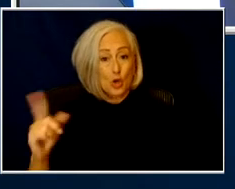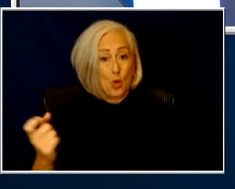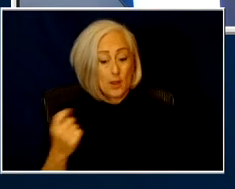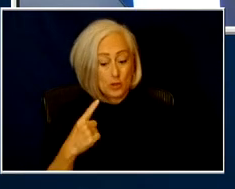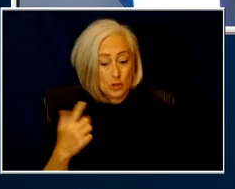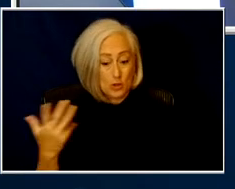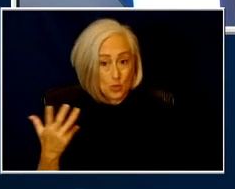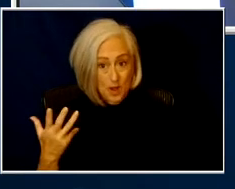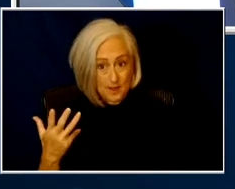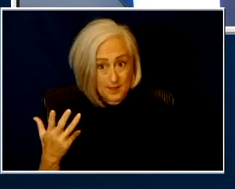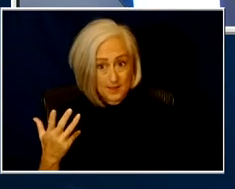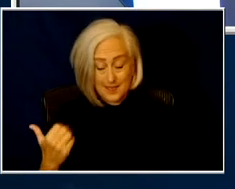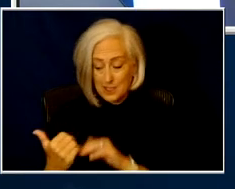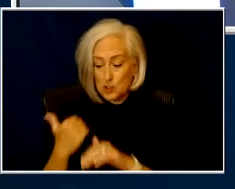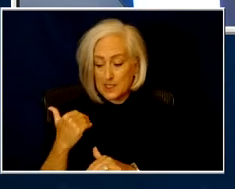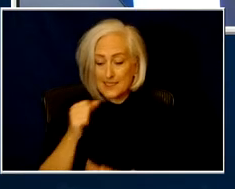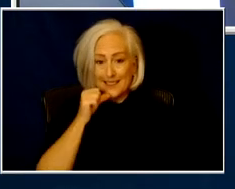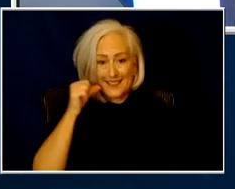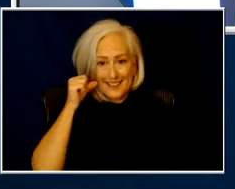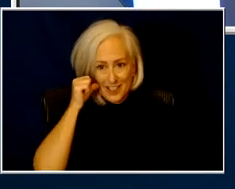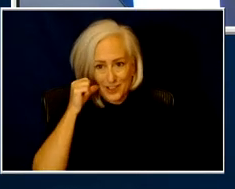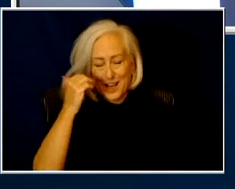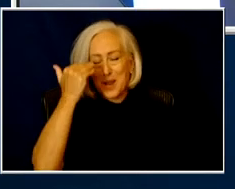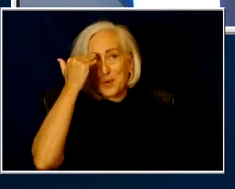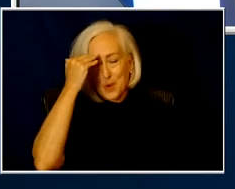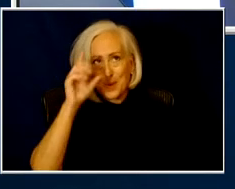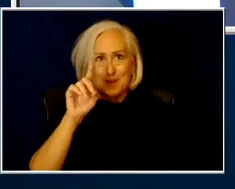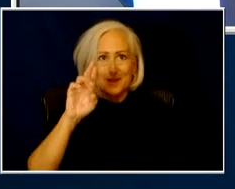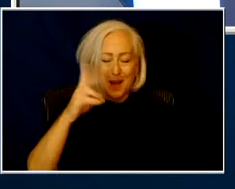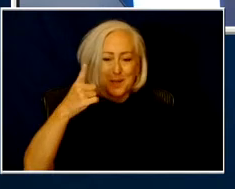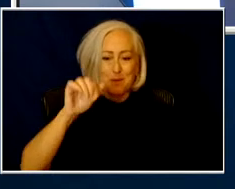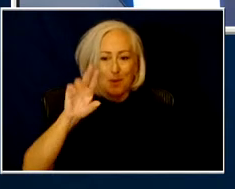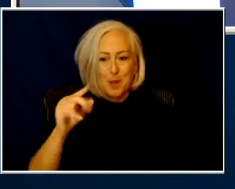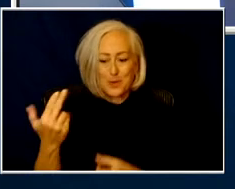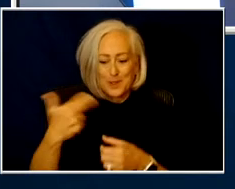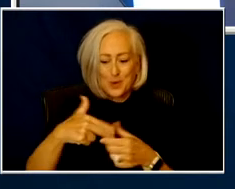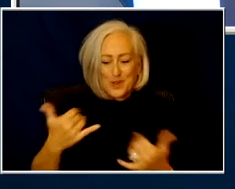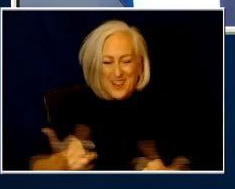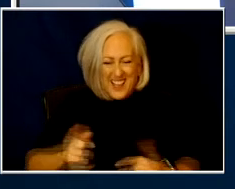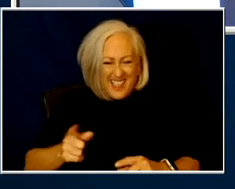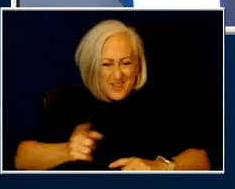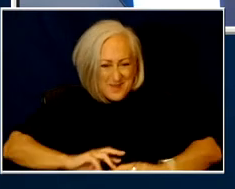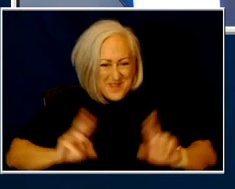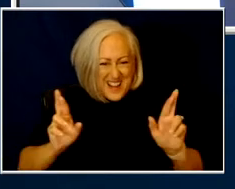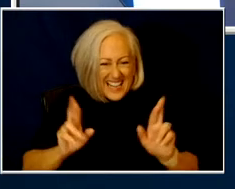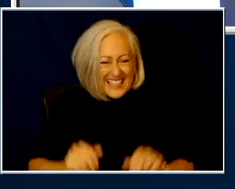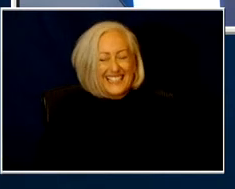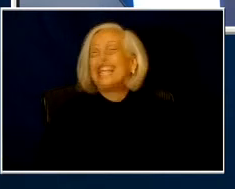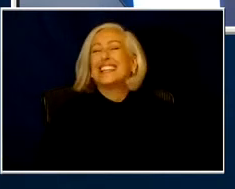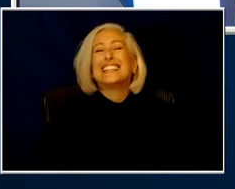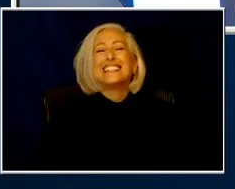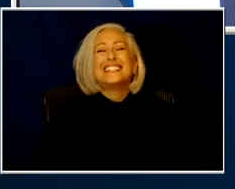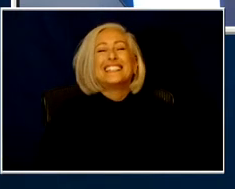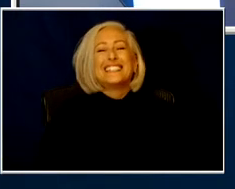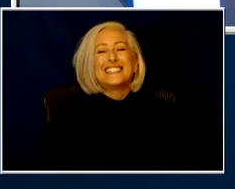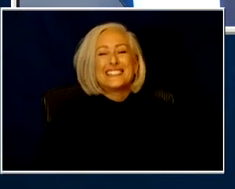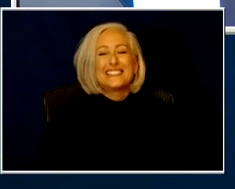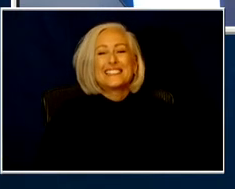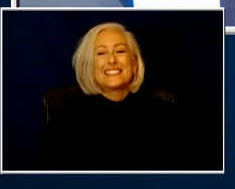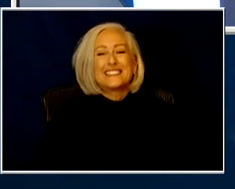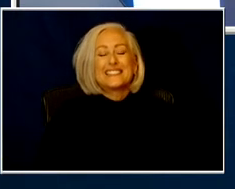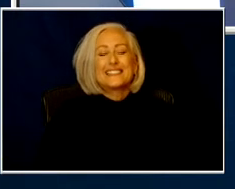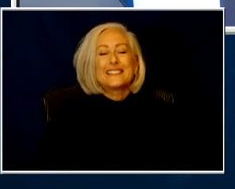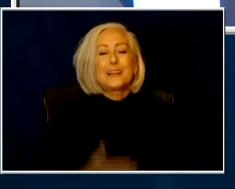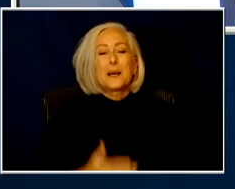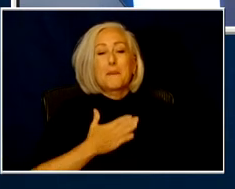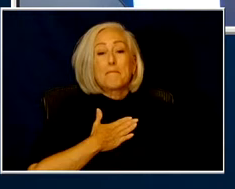one sitting yesterday knowing that Dr Poland was going to be on this morning so they were ready for you they were ready for you okay kay says my friend